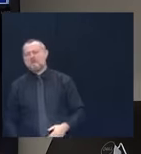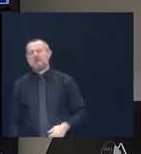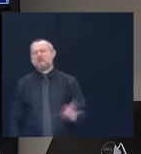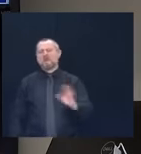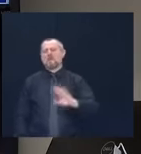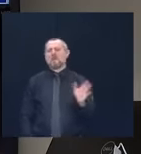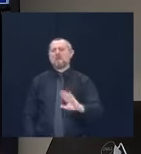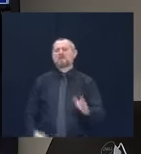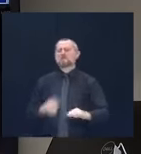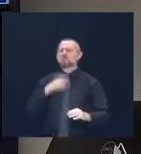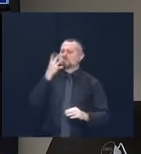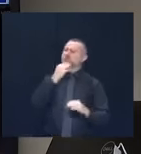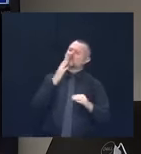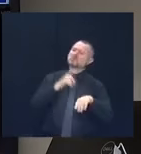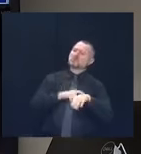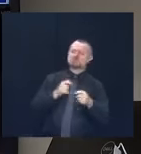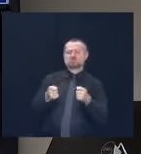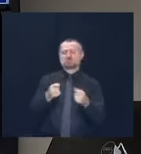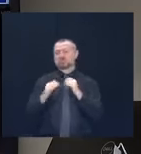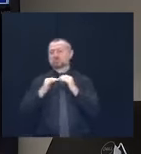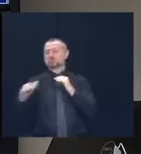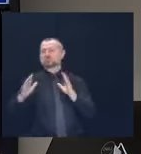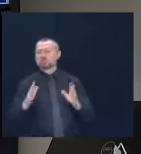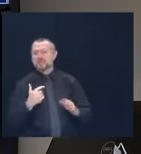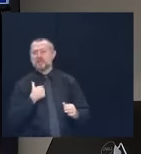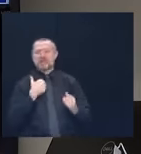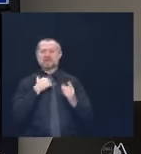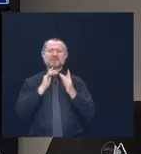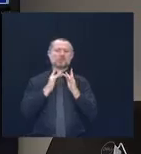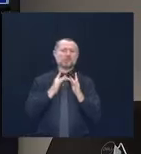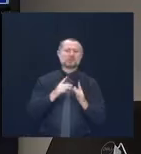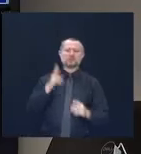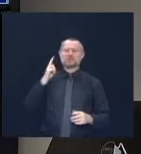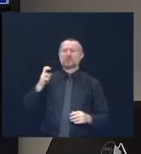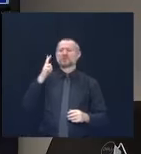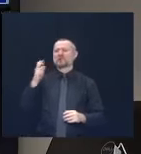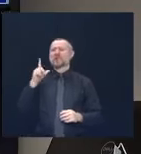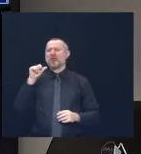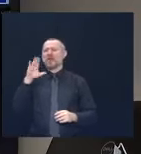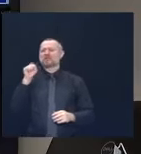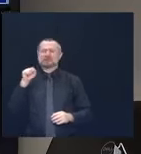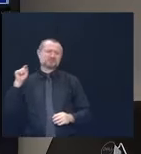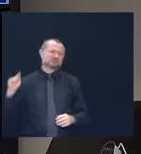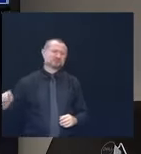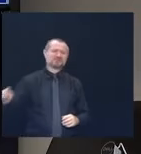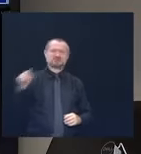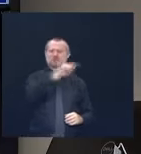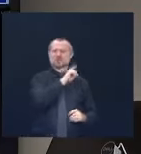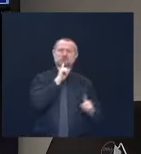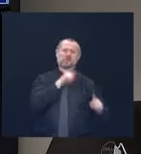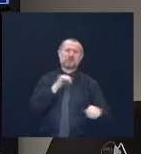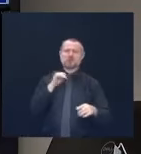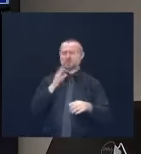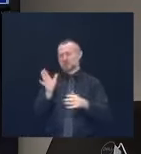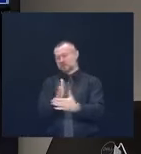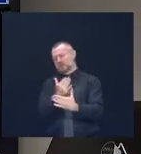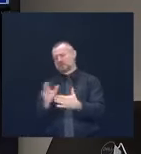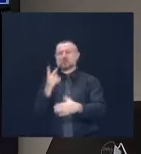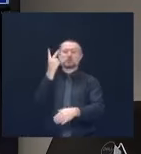and the smaller labs. We have a network of hundreds of labs in the state that are operating on 1 to 2 day turnaround times. We still